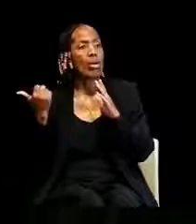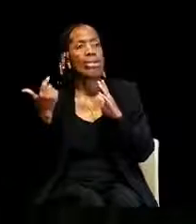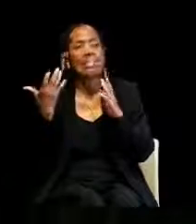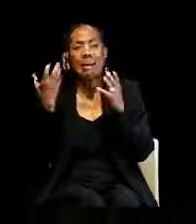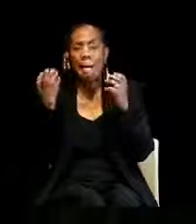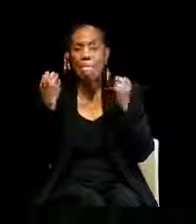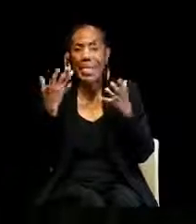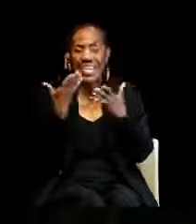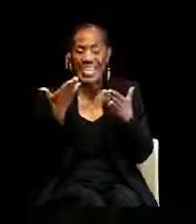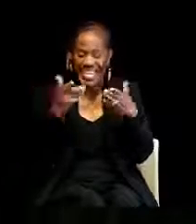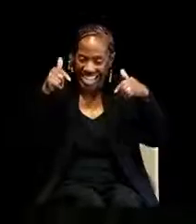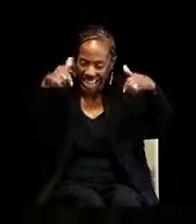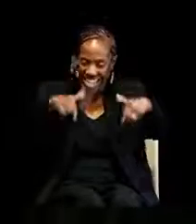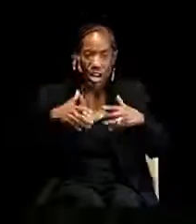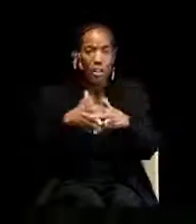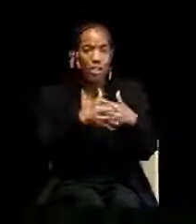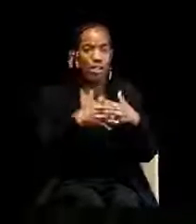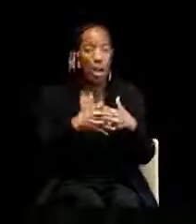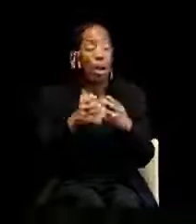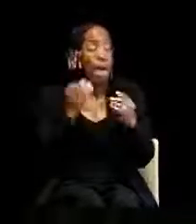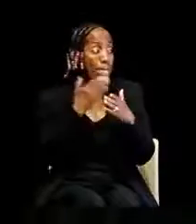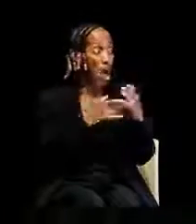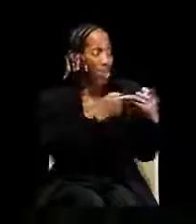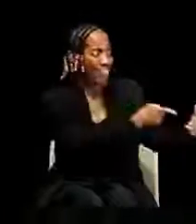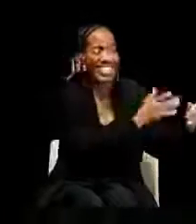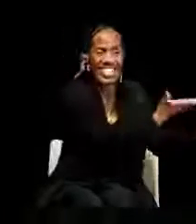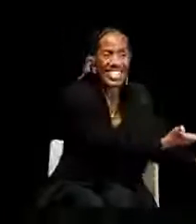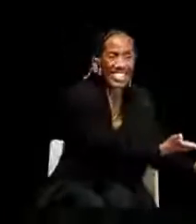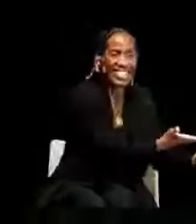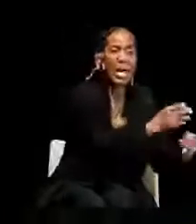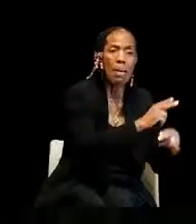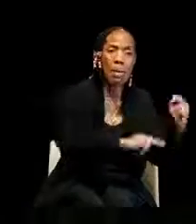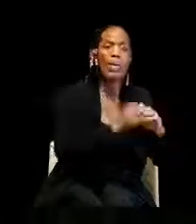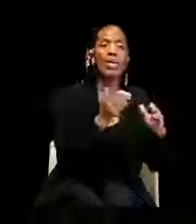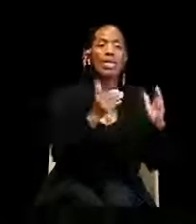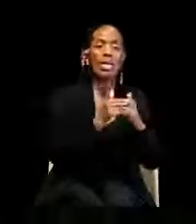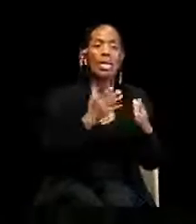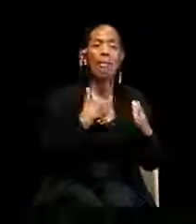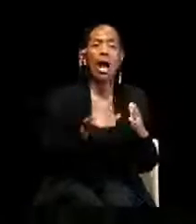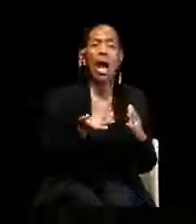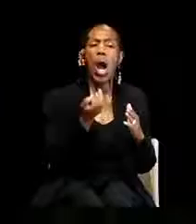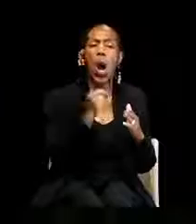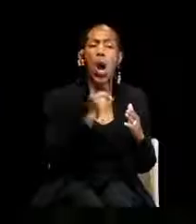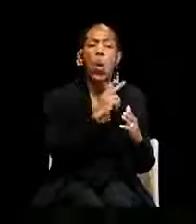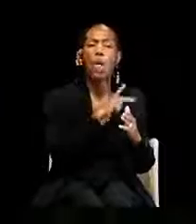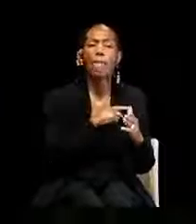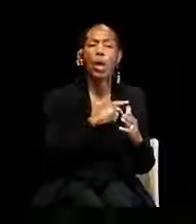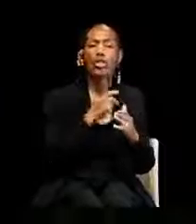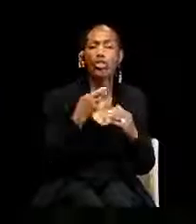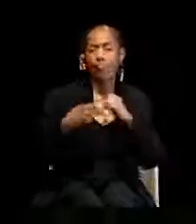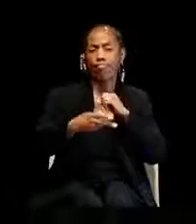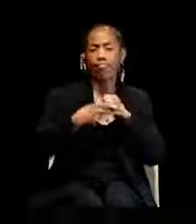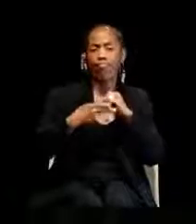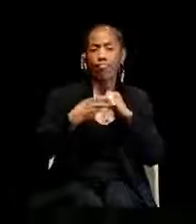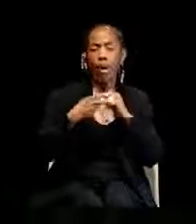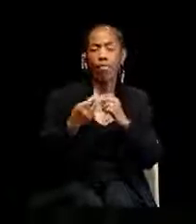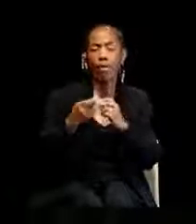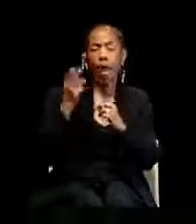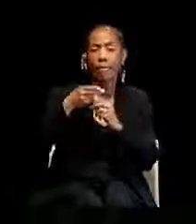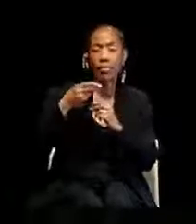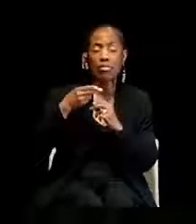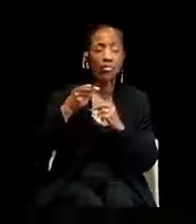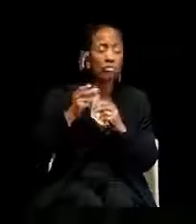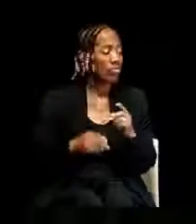in the U.S. And so part of this is a rebuilding of my own personal archive. And so I want to show some